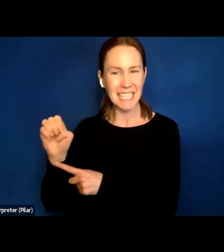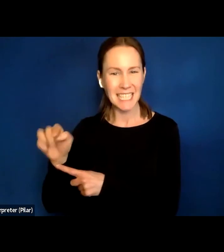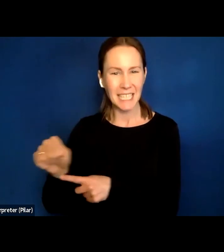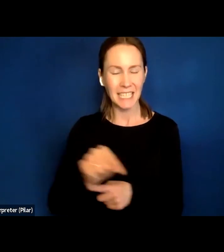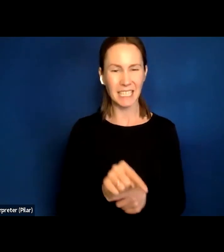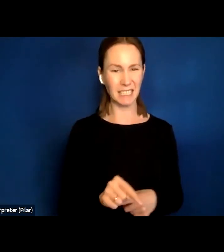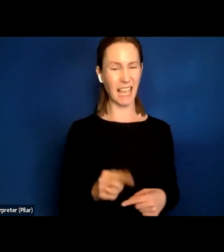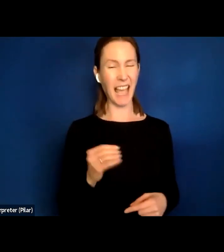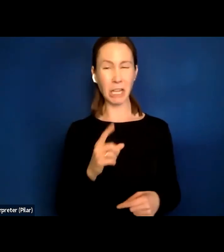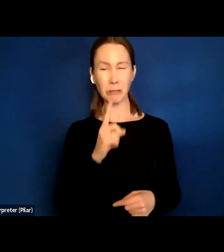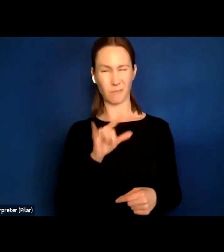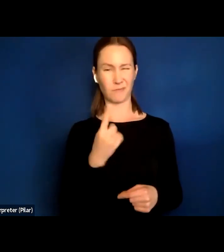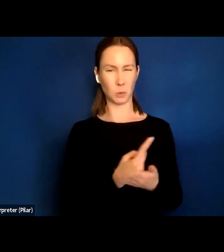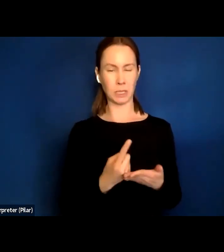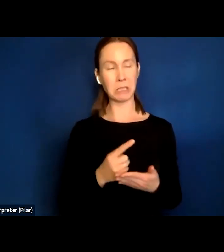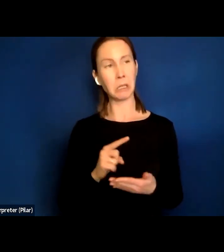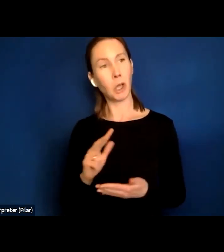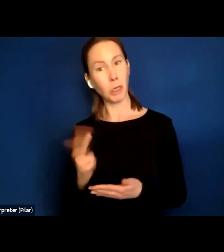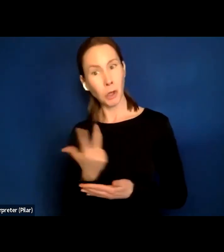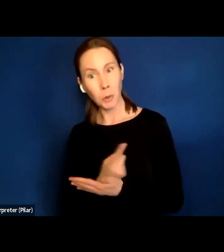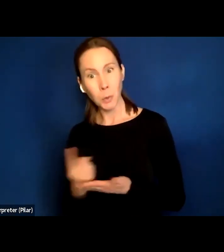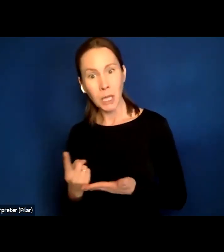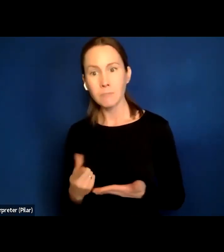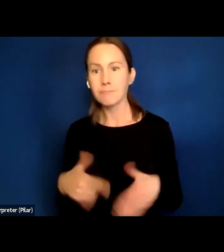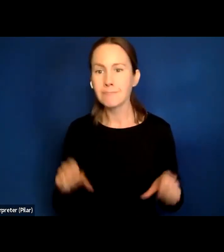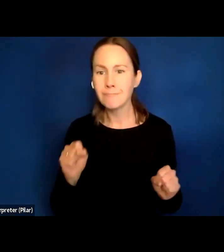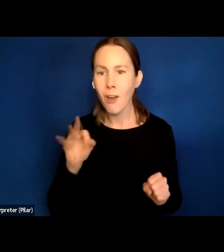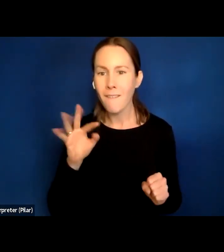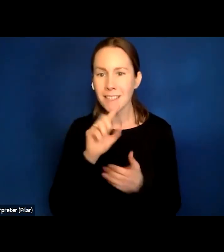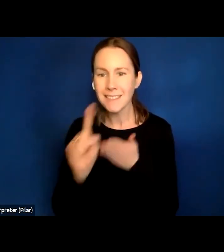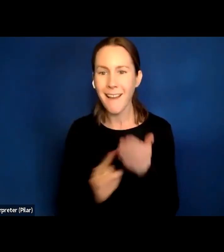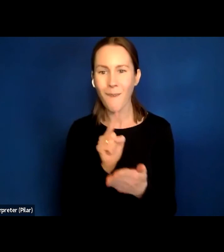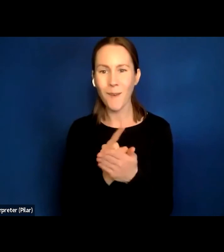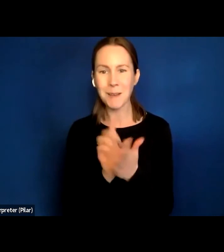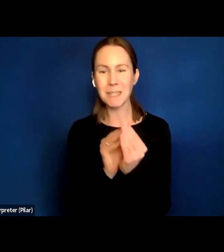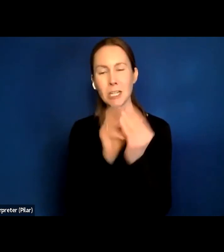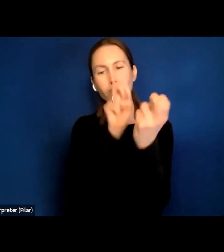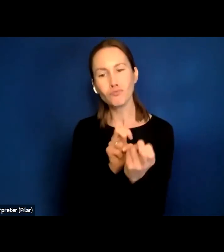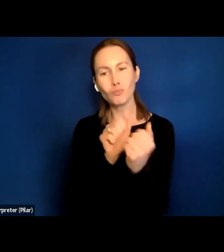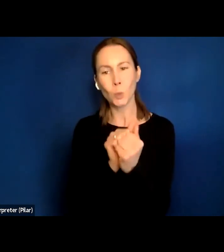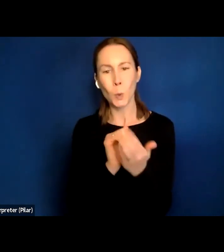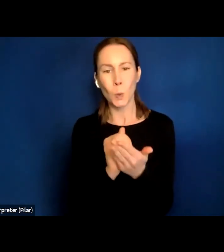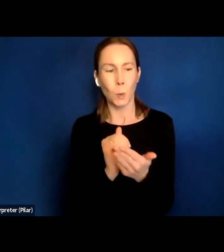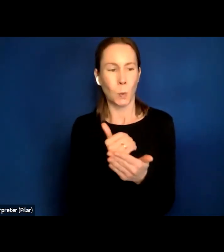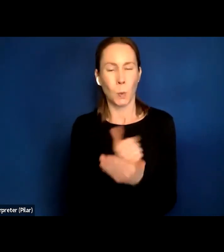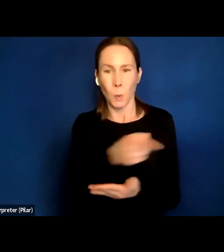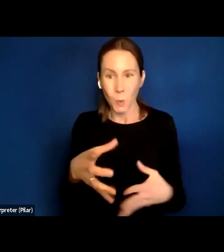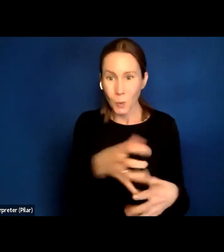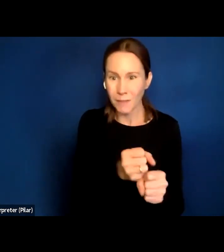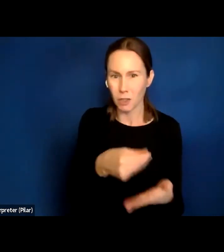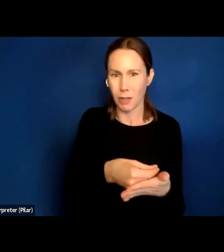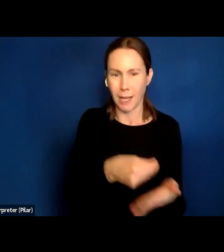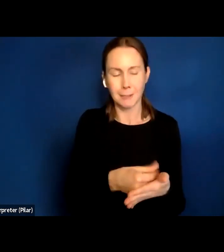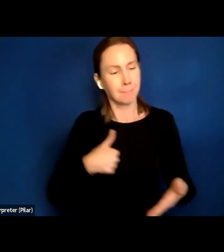4th week that I began to have office hour meetings with a few of our new grantees, taking the time to introduce